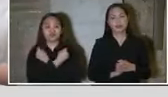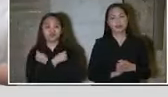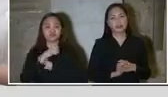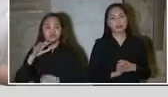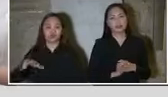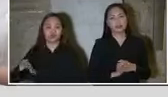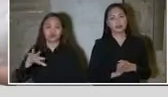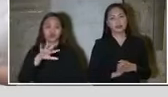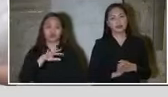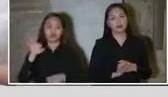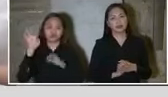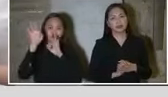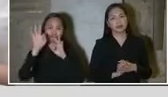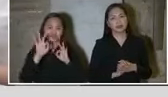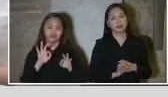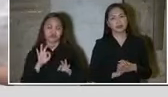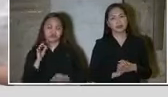fear him.